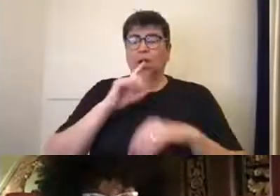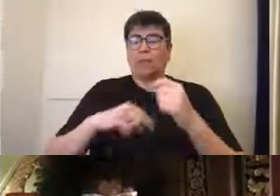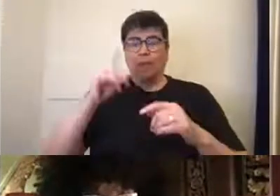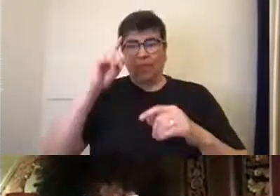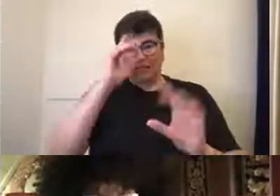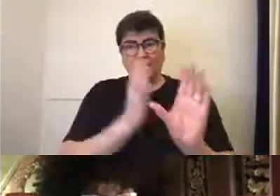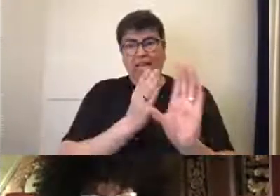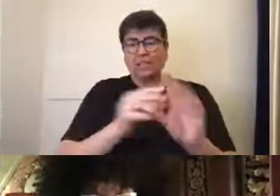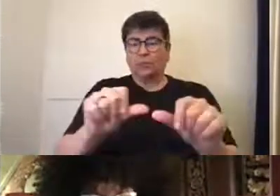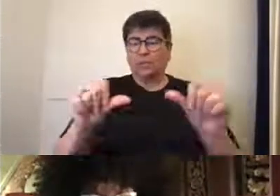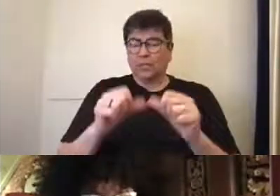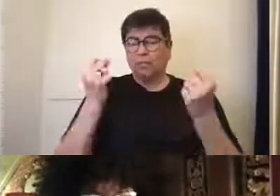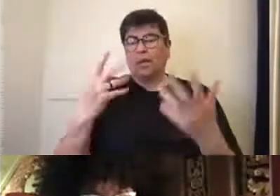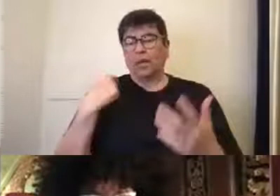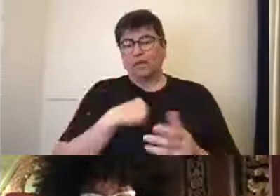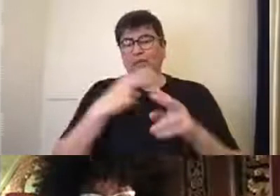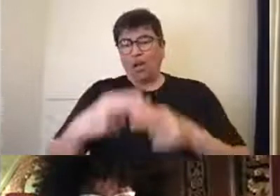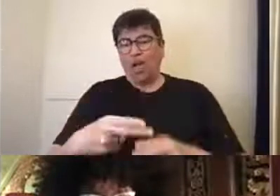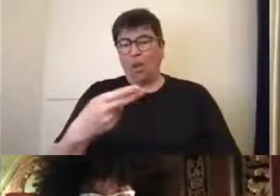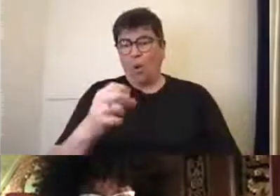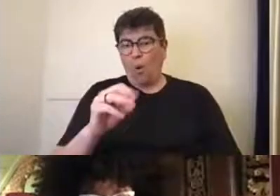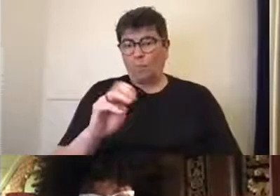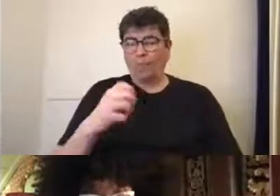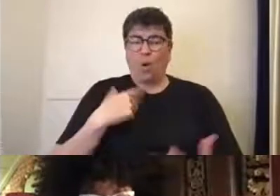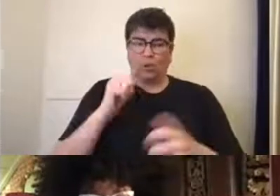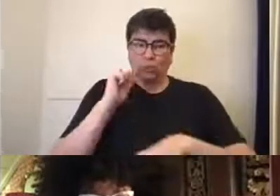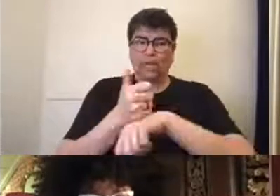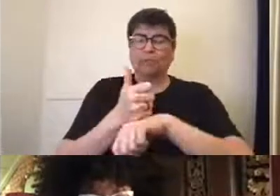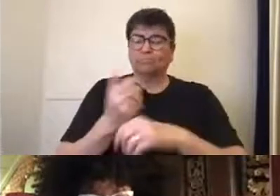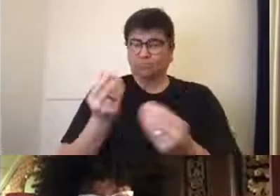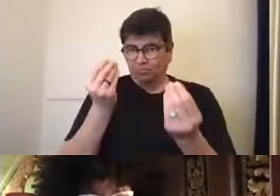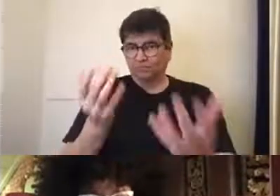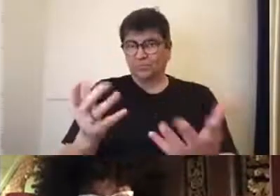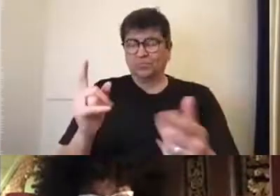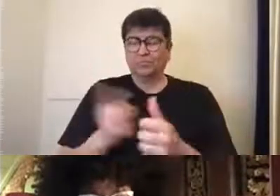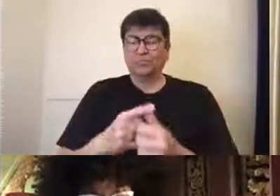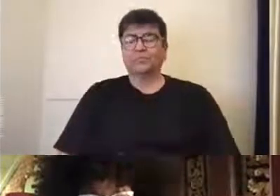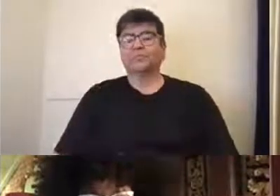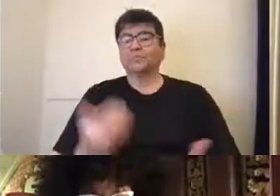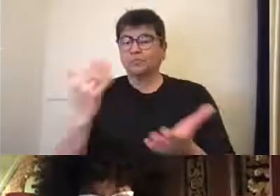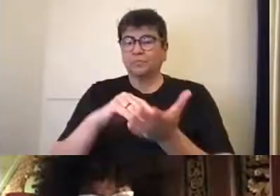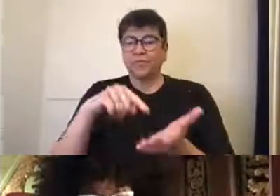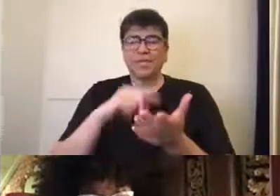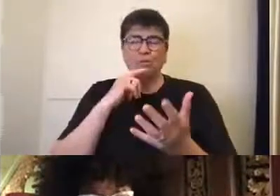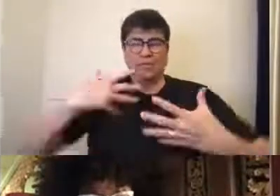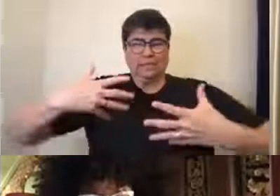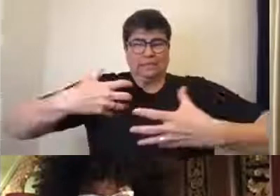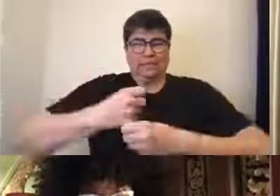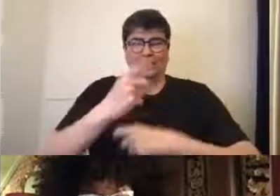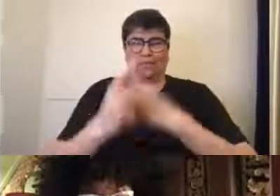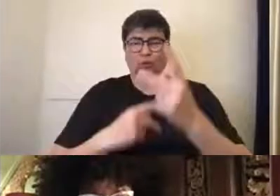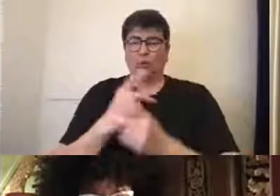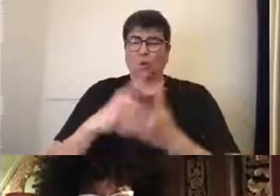psychological space that a lot of us call home. Okay, so I just want to set that first. So again, this is going to be a truncated version of what we usually